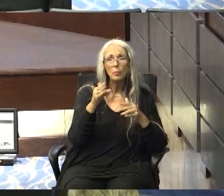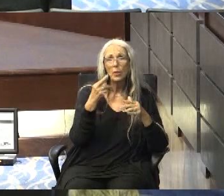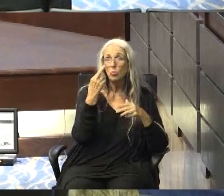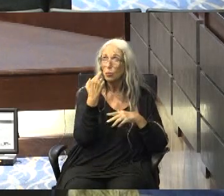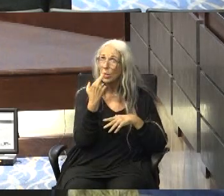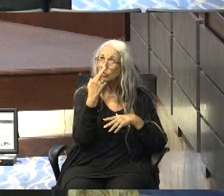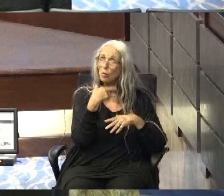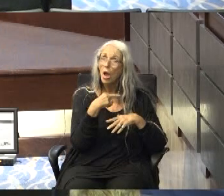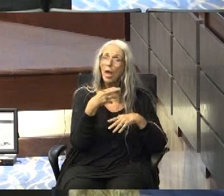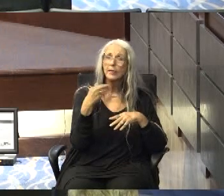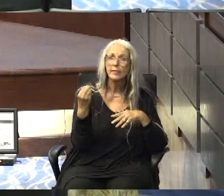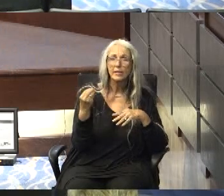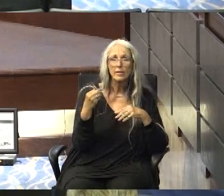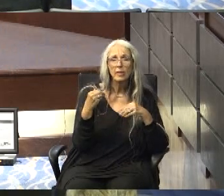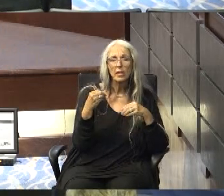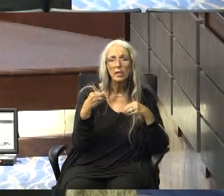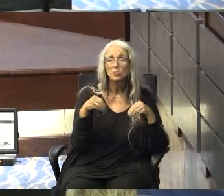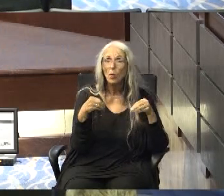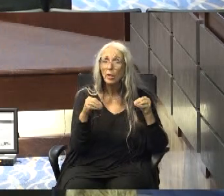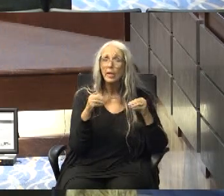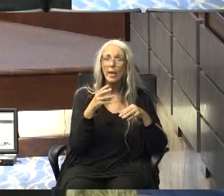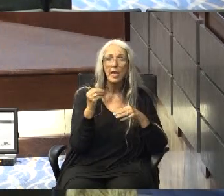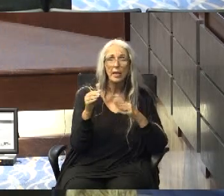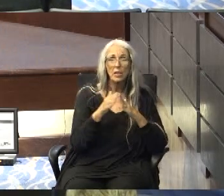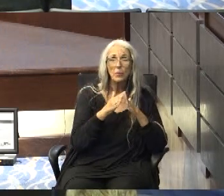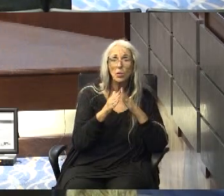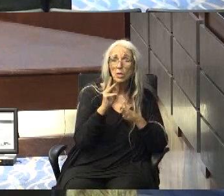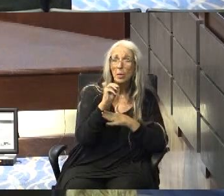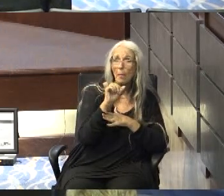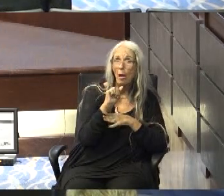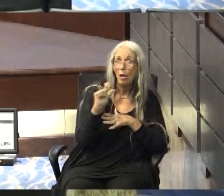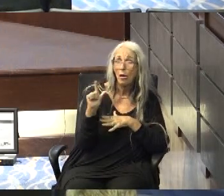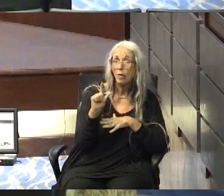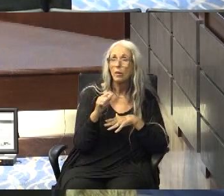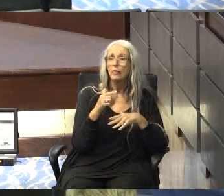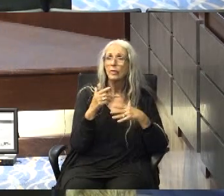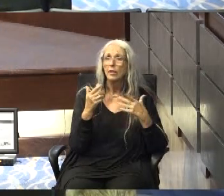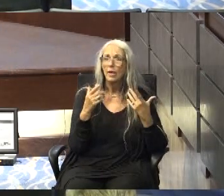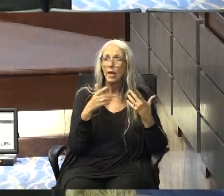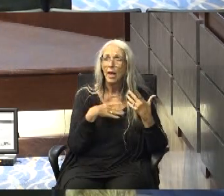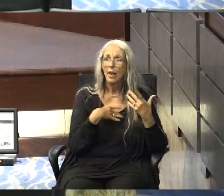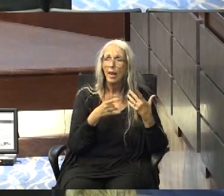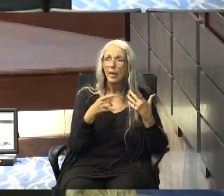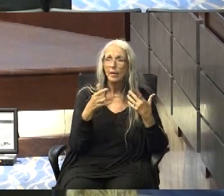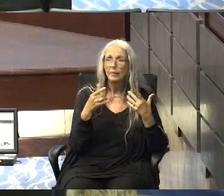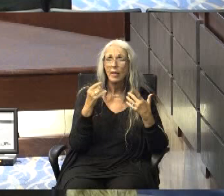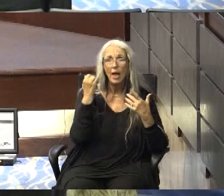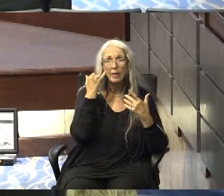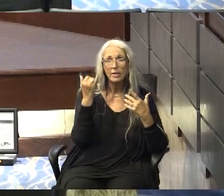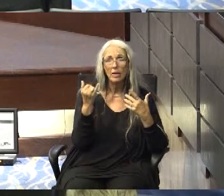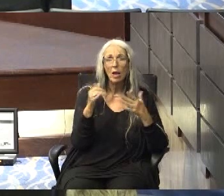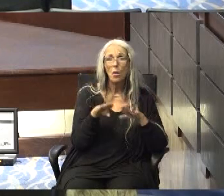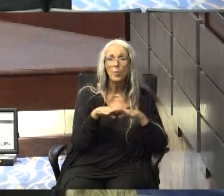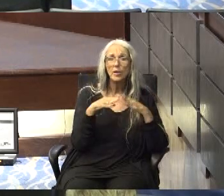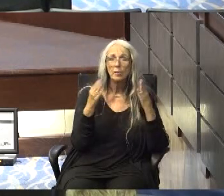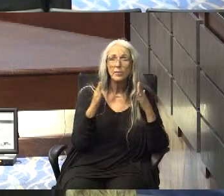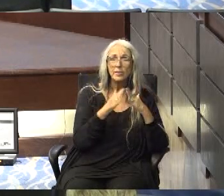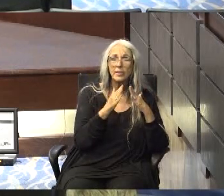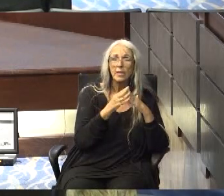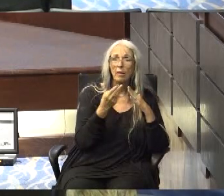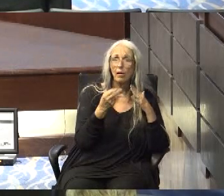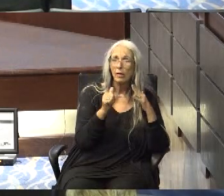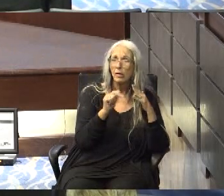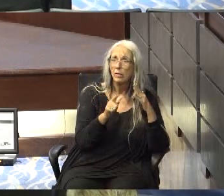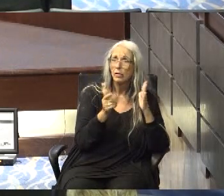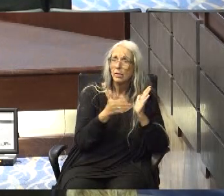restaurant spaces and a community mall. I love the idea, the concept of opening up City Hall to the river again